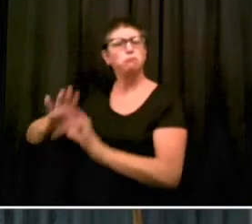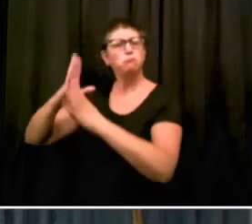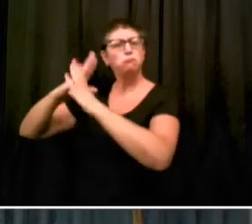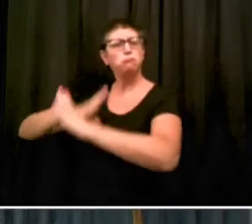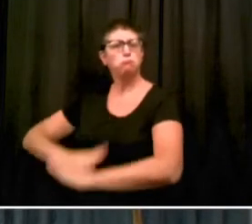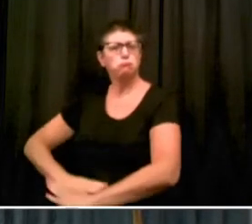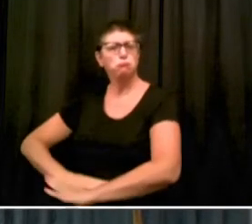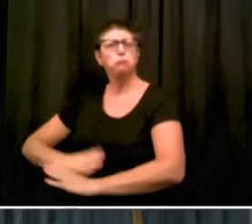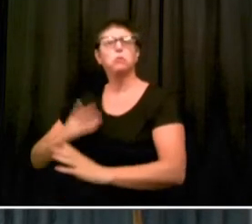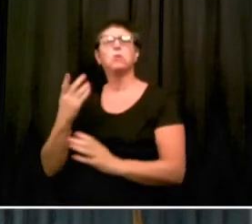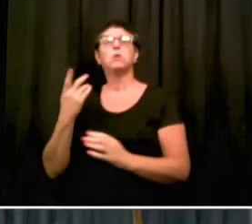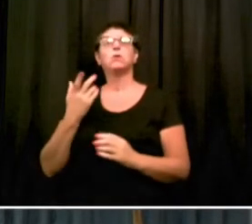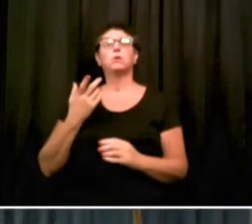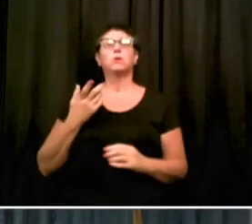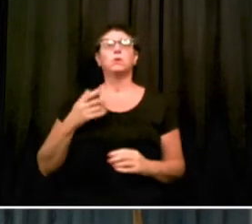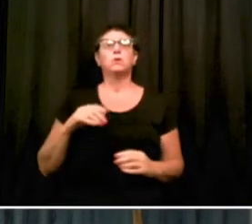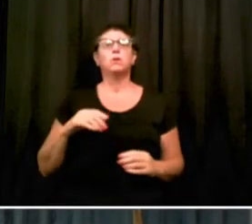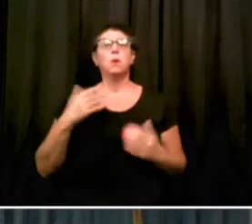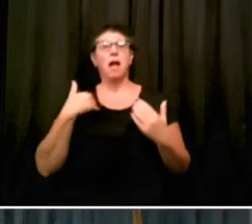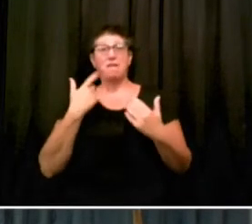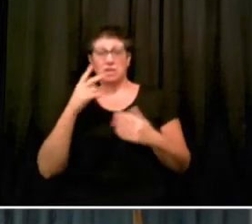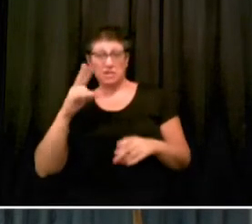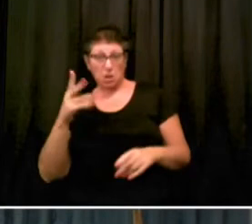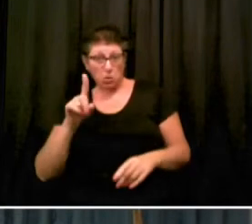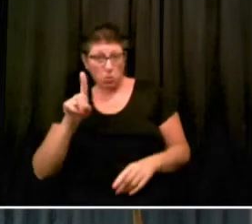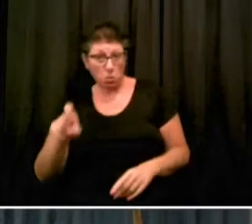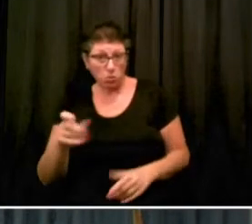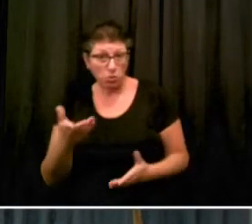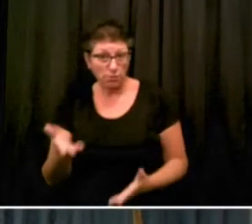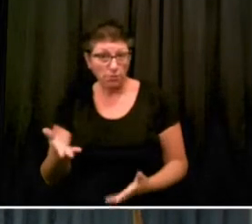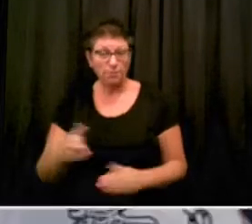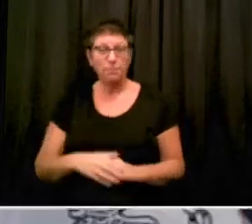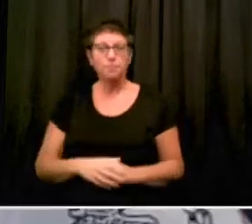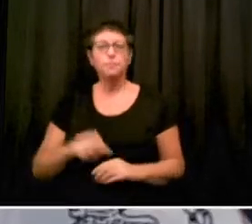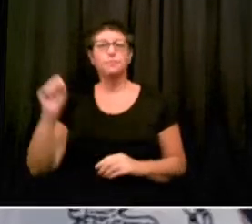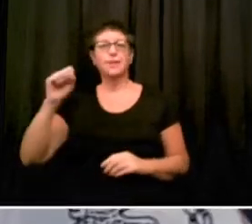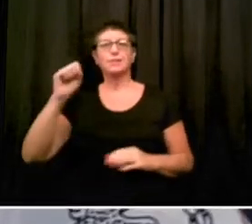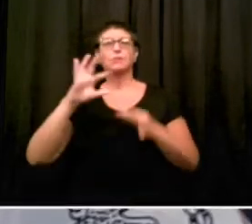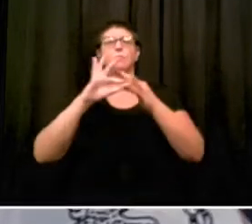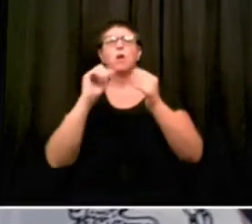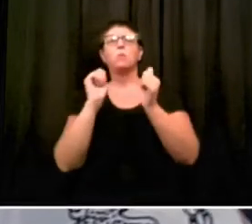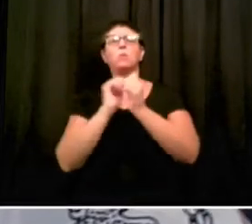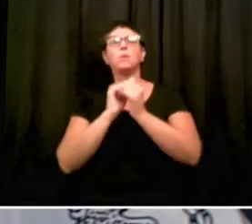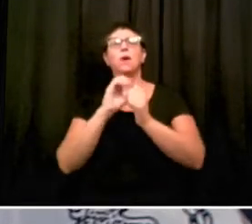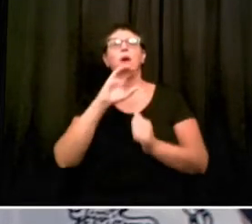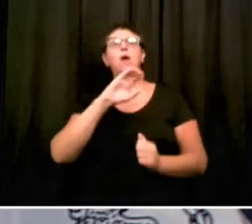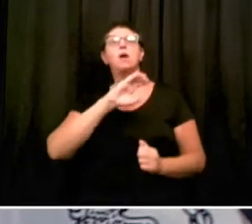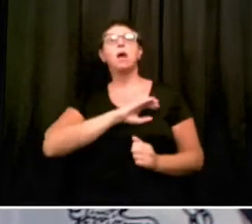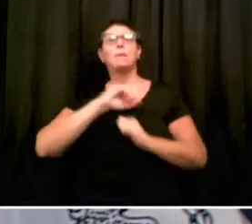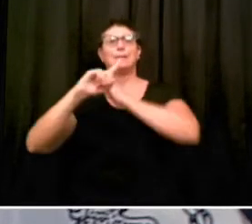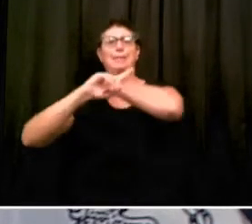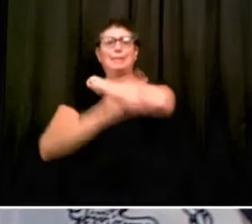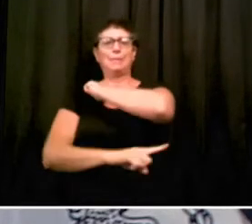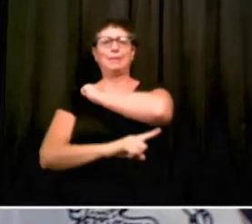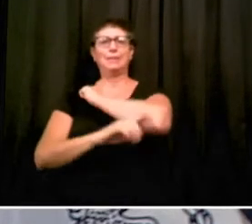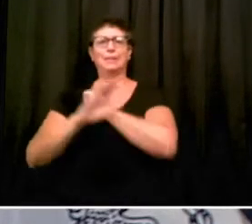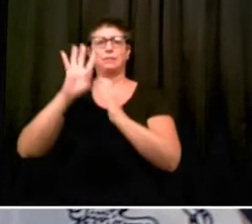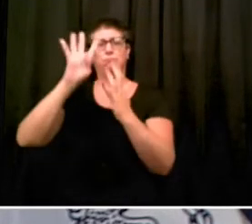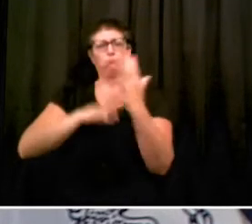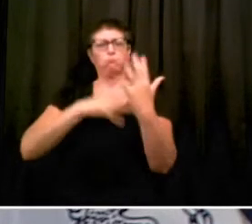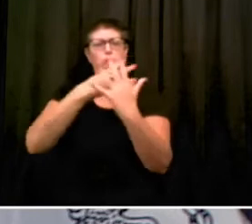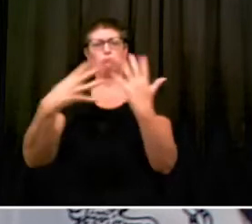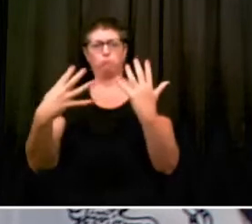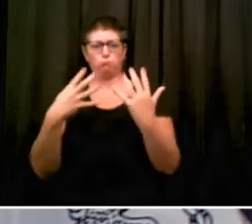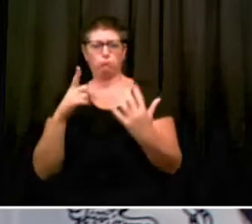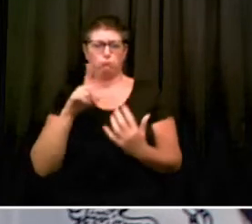Okay, thanks. On the disciplinary matrix, I wanted to ask about the false statements penalties. The matrix